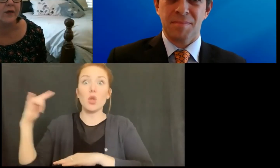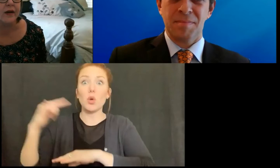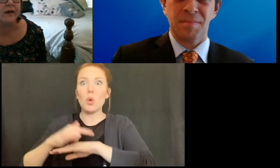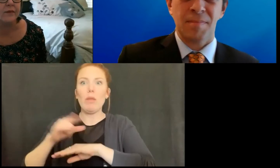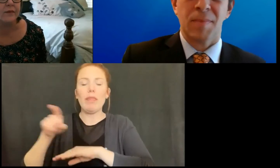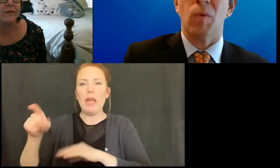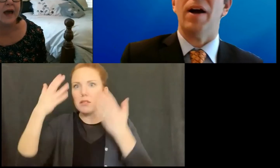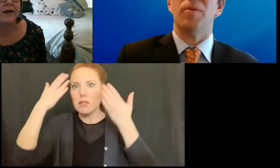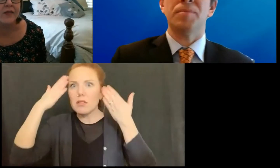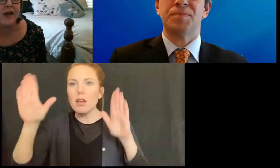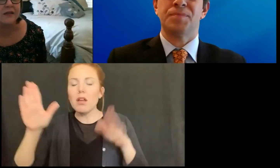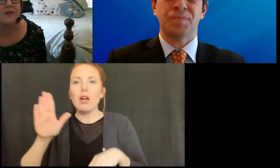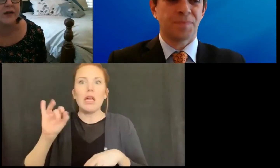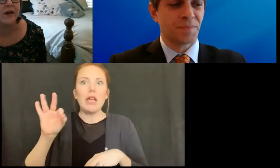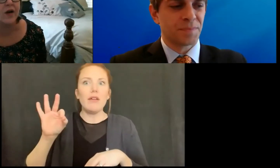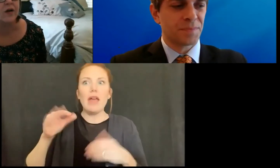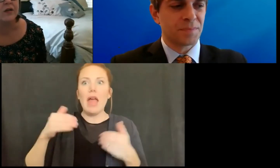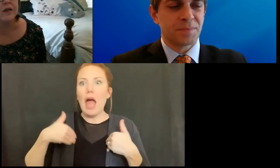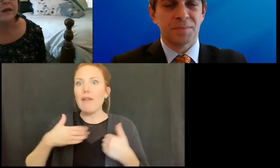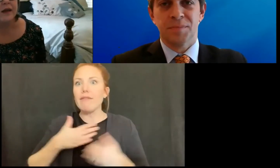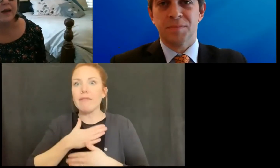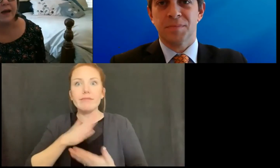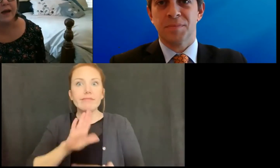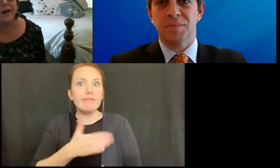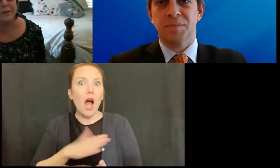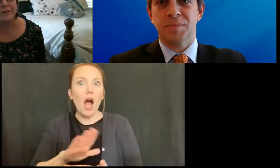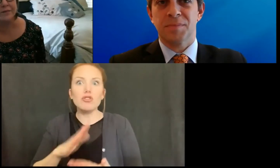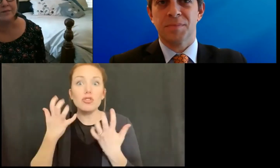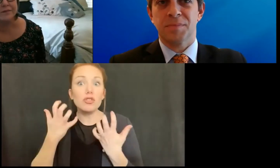if they were going to have the concert at all.